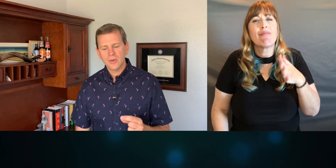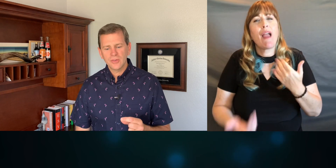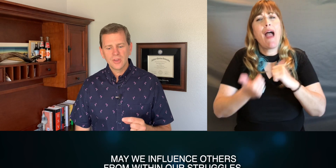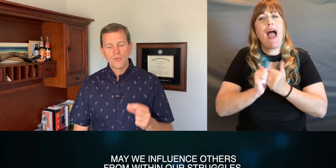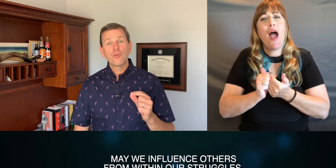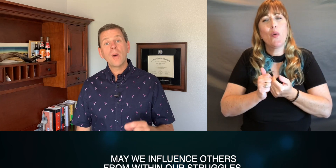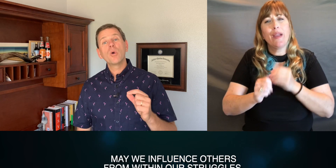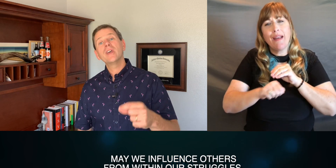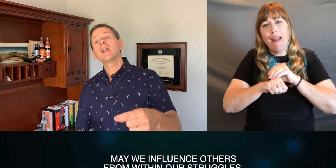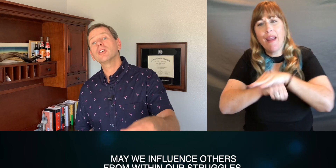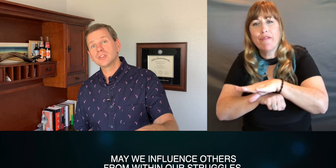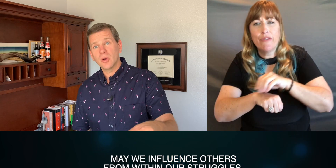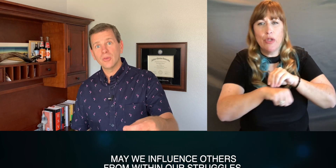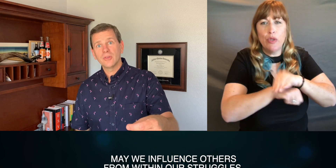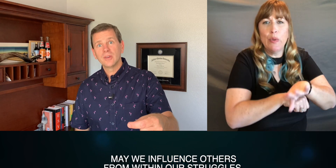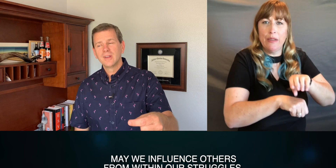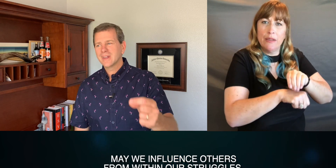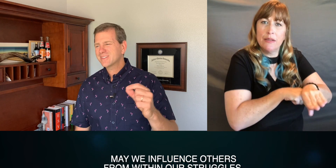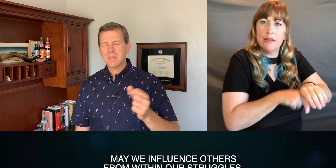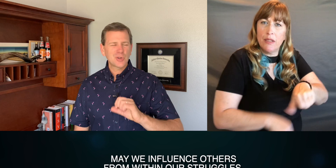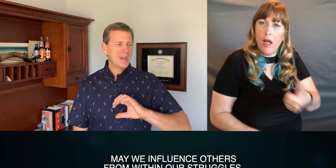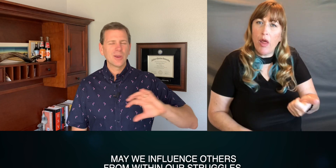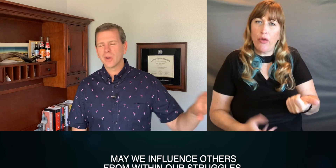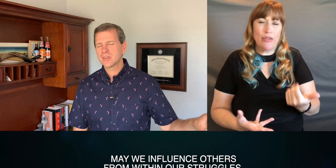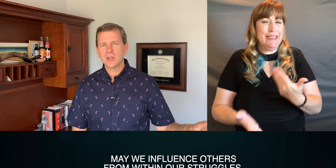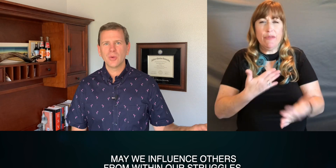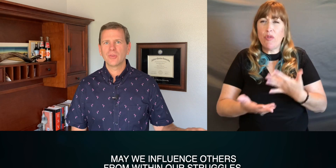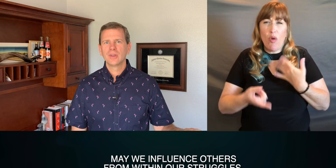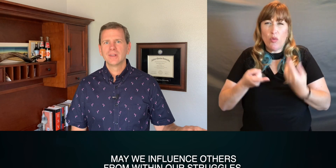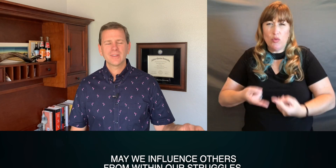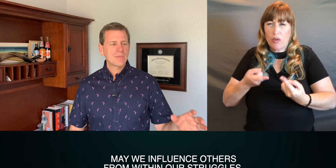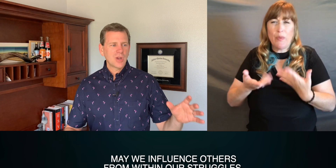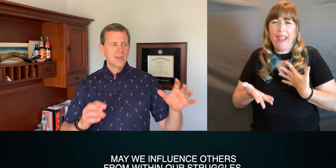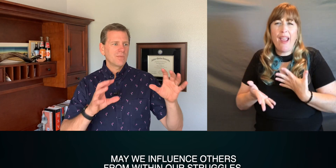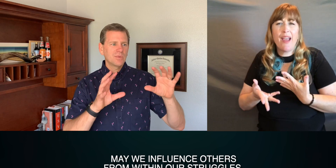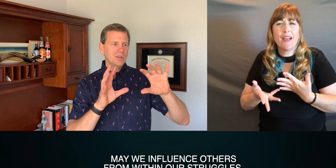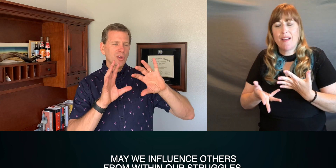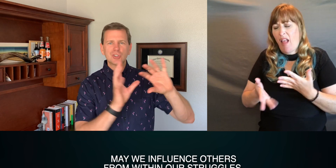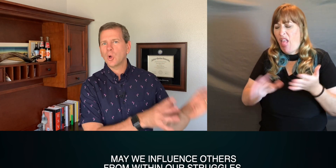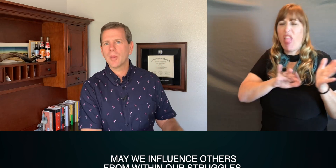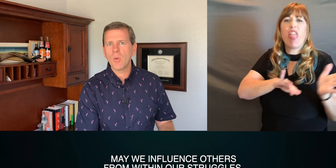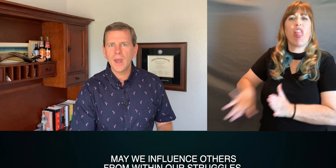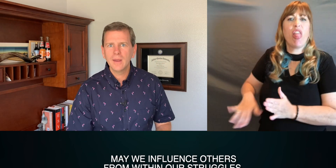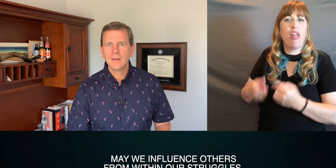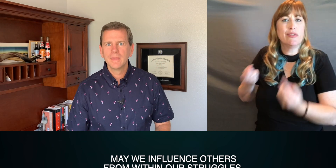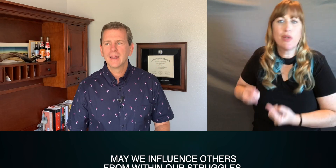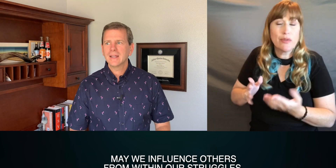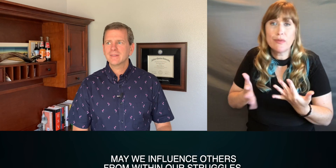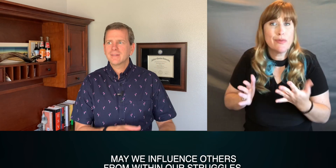influence others from within our struggles. Let's stop trying to get rid of the struggles. Let's stop trying to, you know, control them